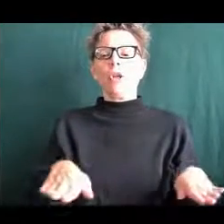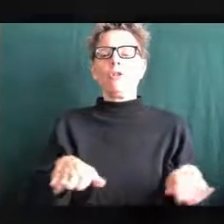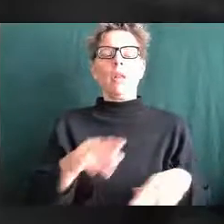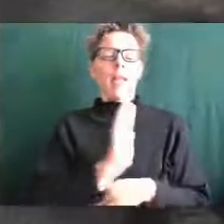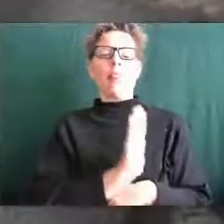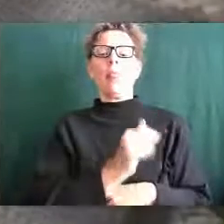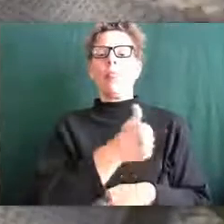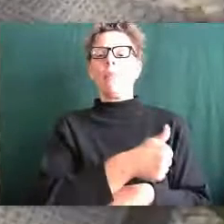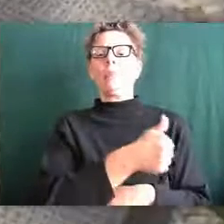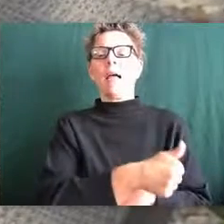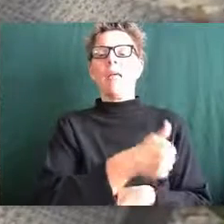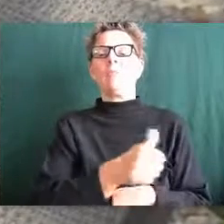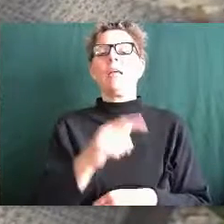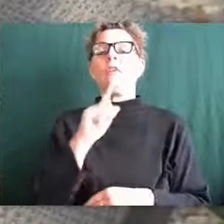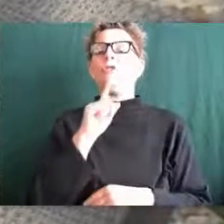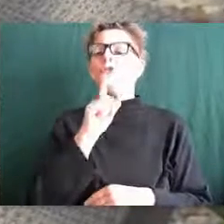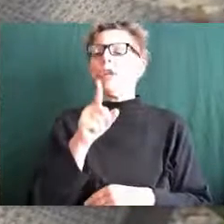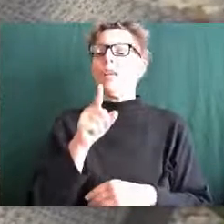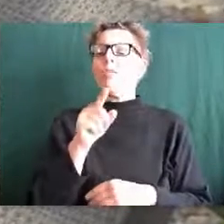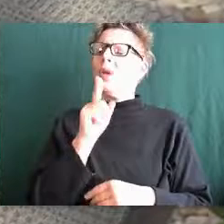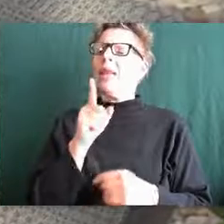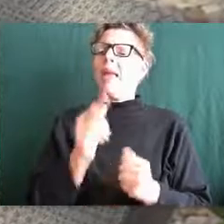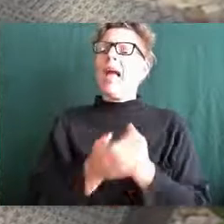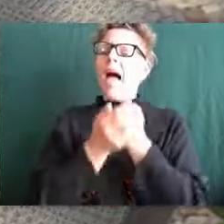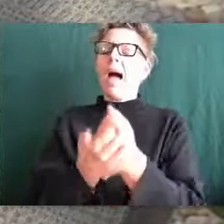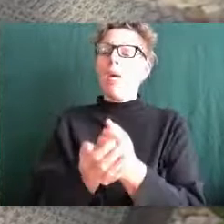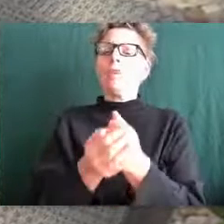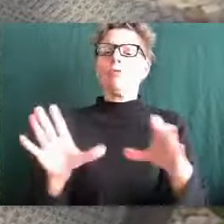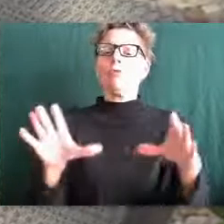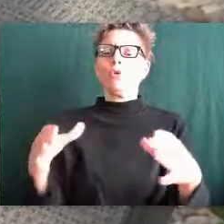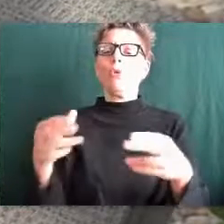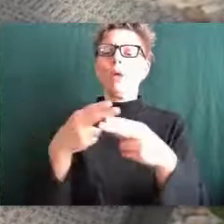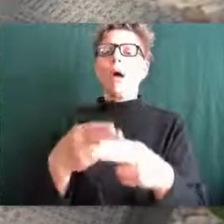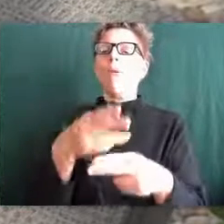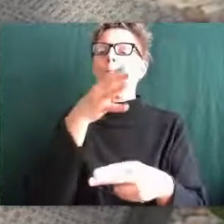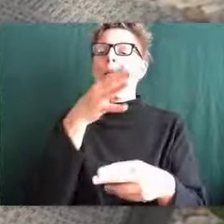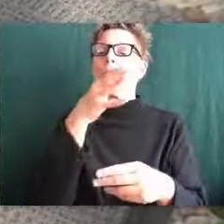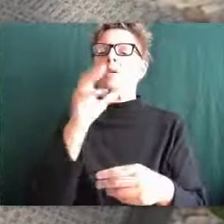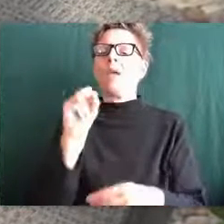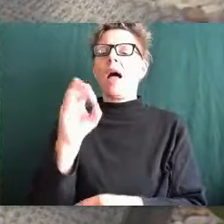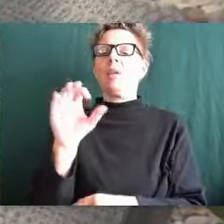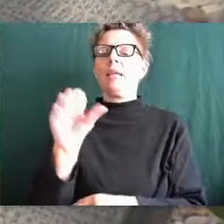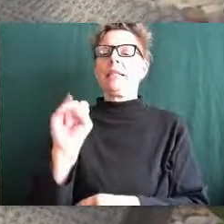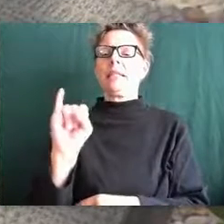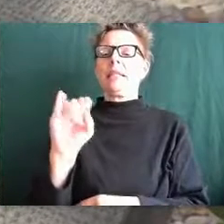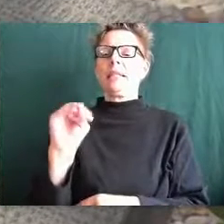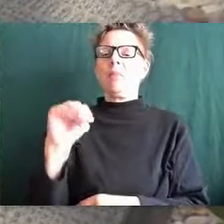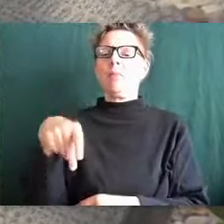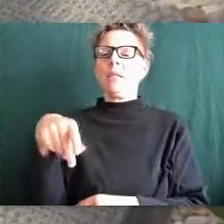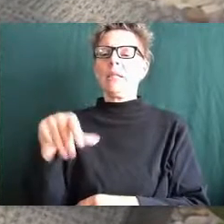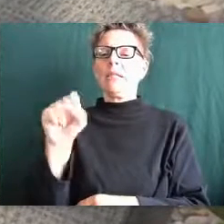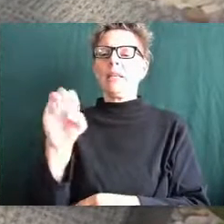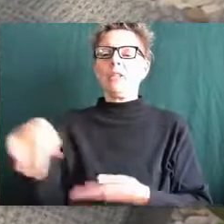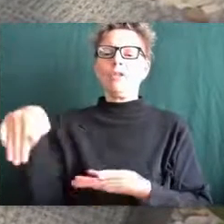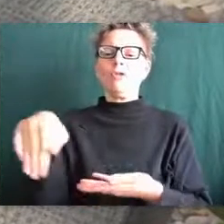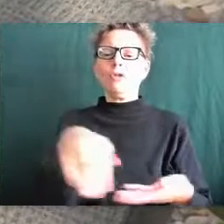teachers. She helped those mothers, the mothers of Simpson Street, and in ways that I didn't know until much